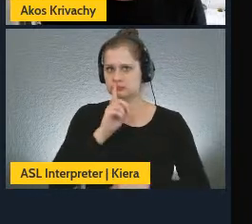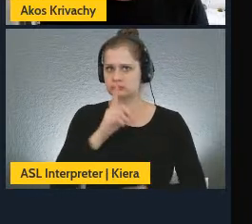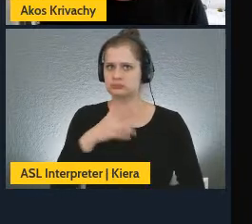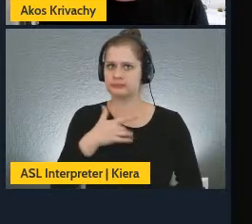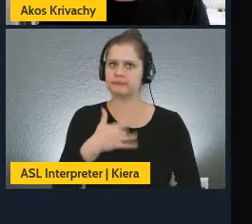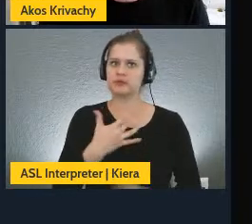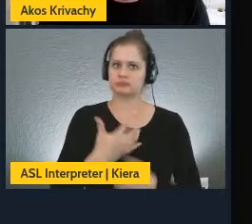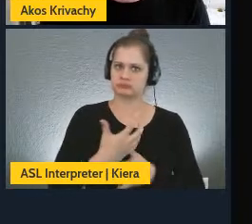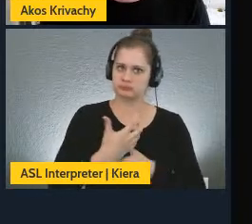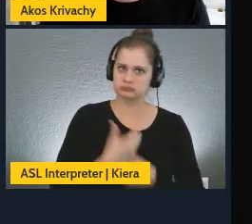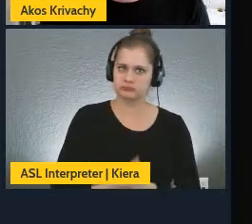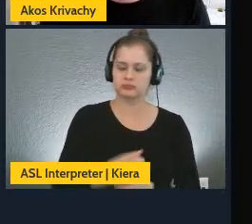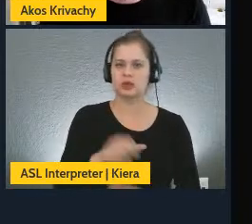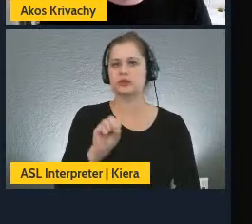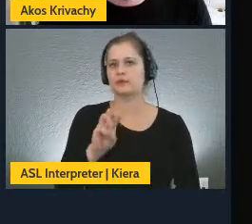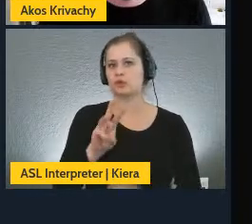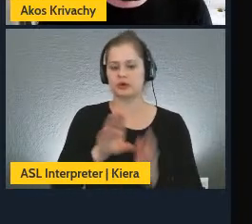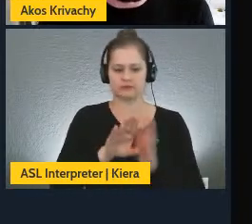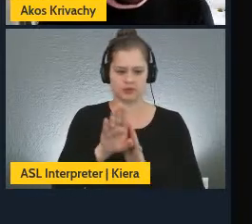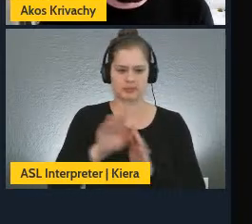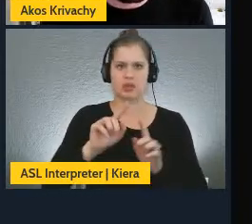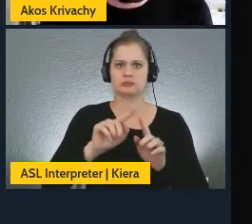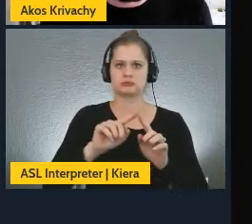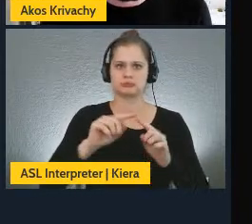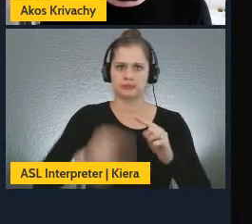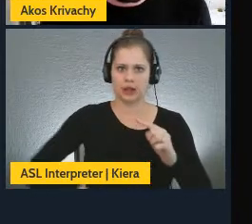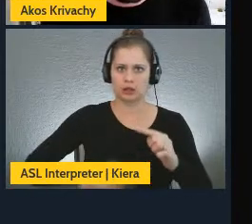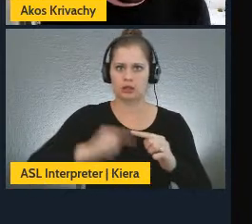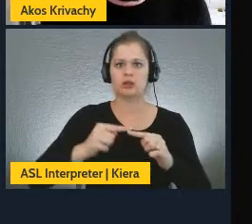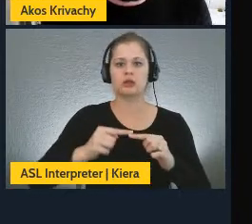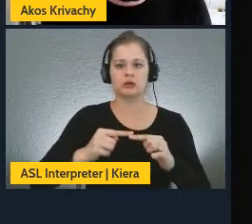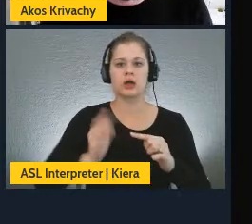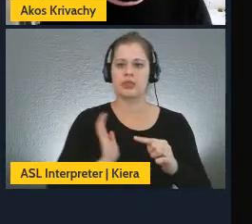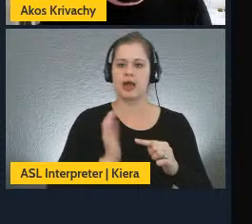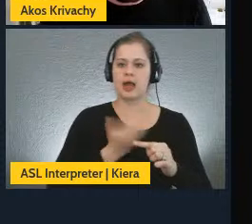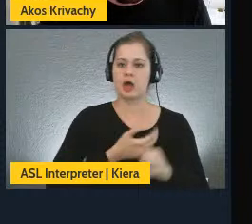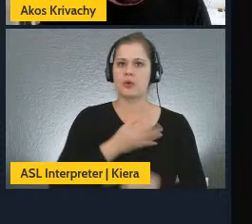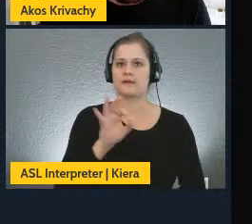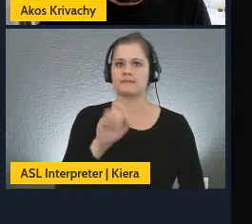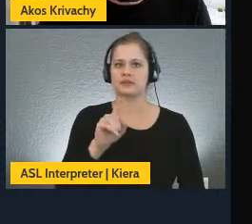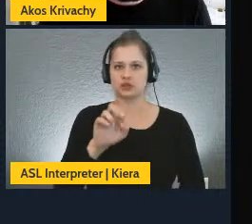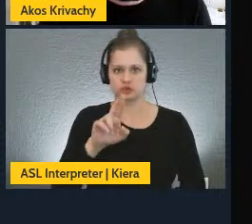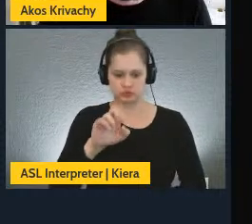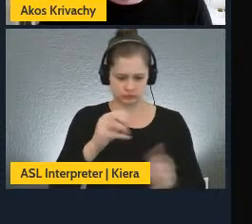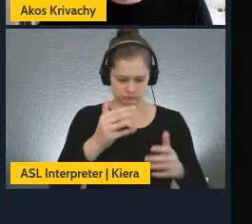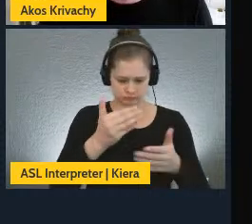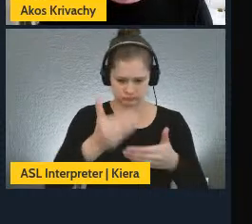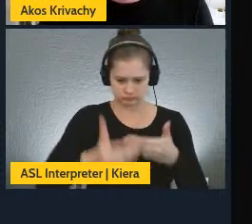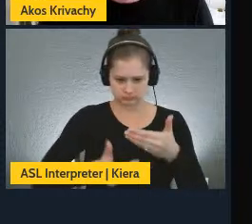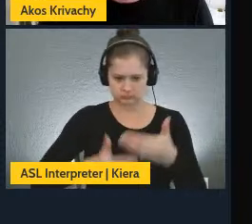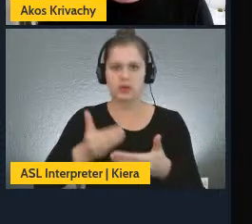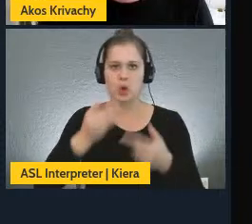our software development lifecycle that our features work as they should.